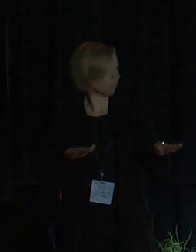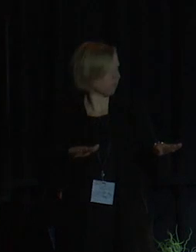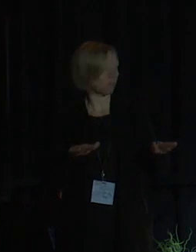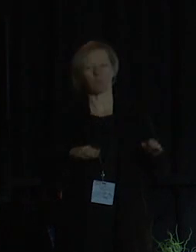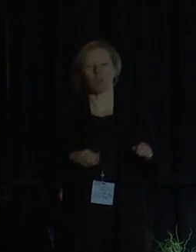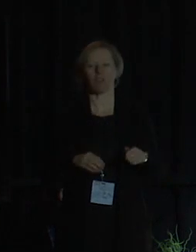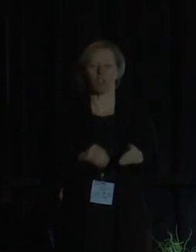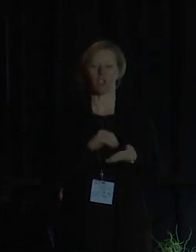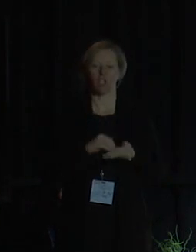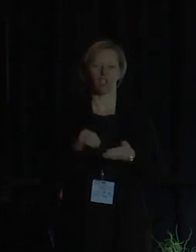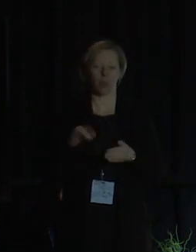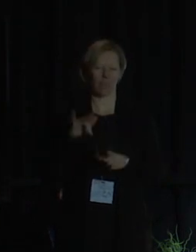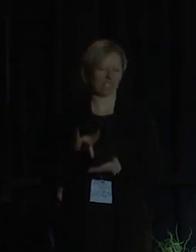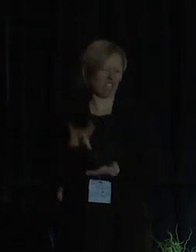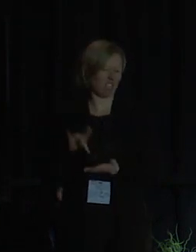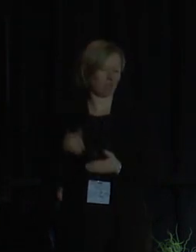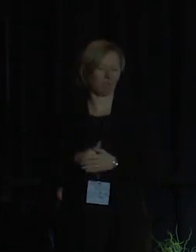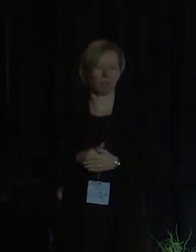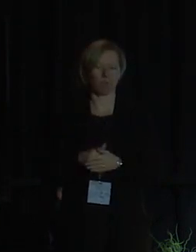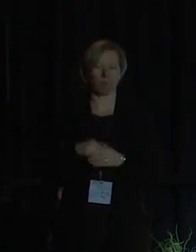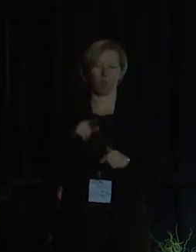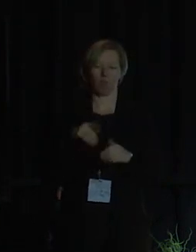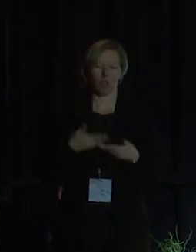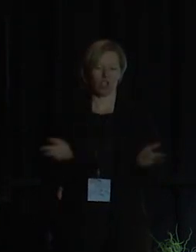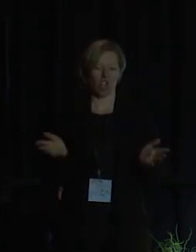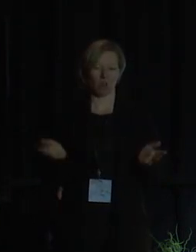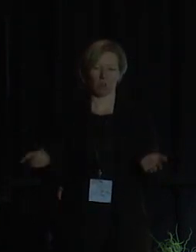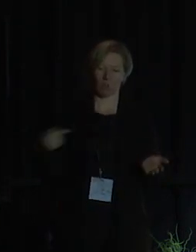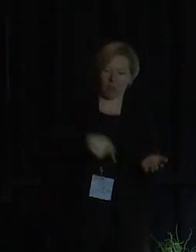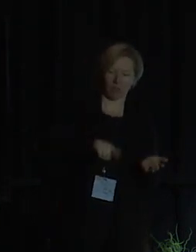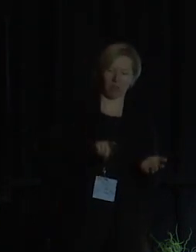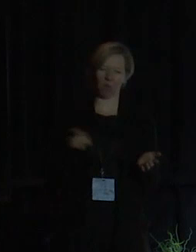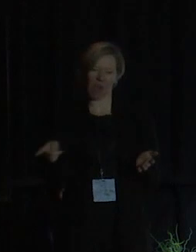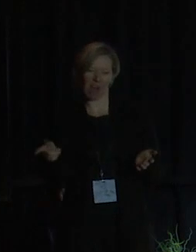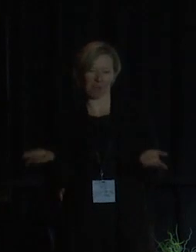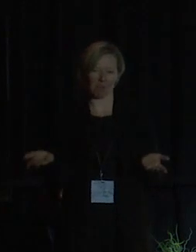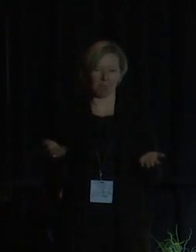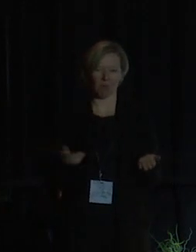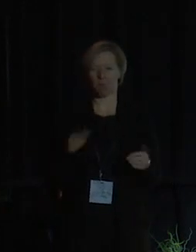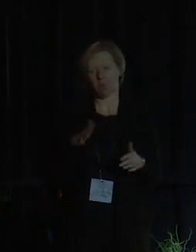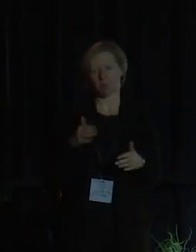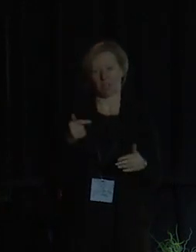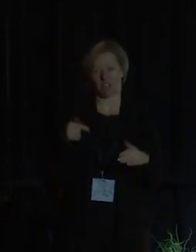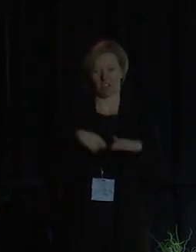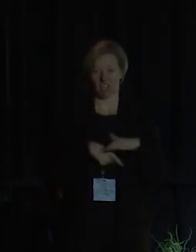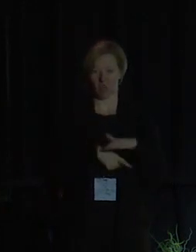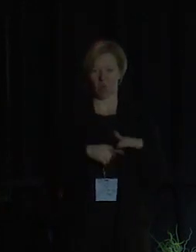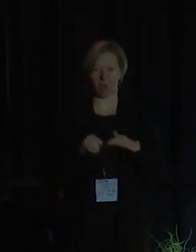Was a loading bay of a shopping centre. The show is modular and can come in and out and integrate and respond to indoor and outdoor